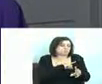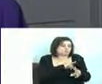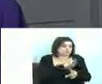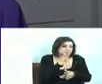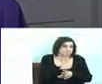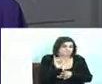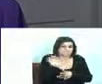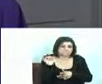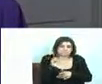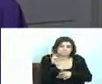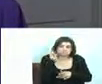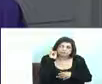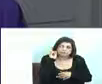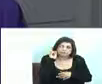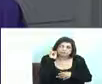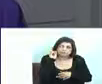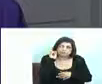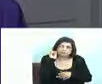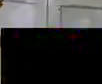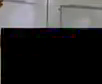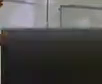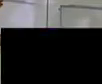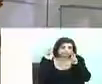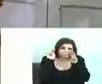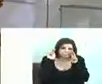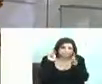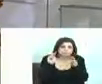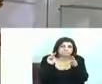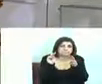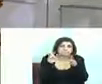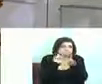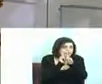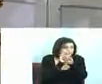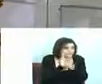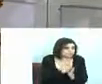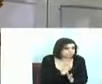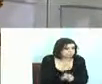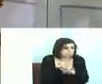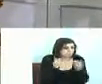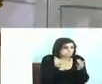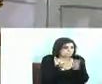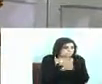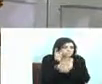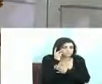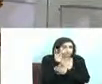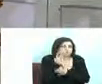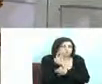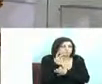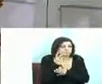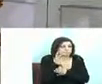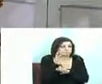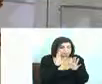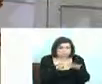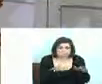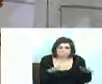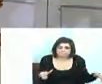table. When you looked in your disciples' eyes and all you saw were they were your